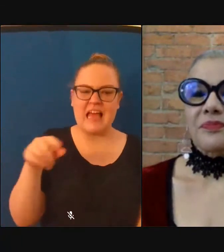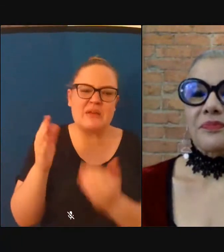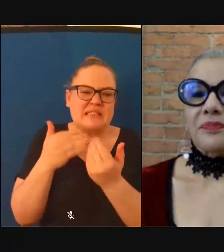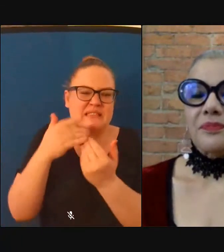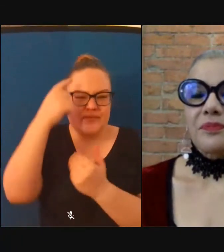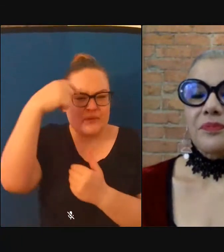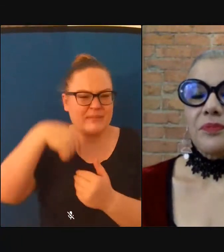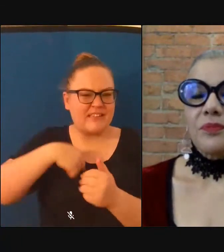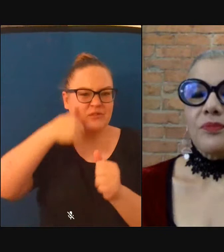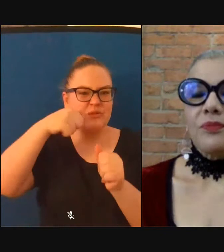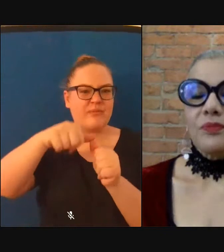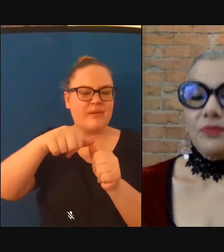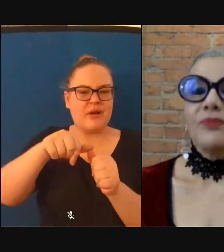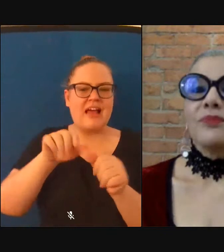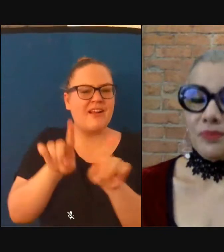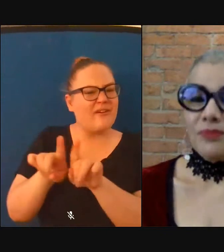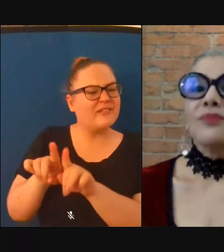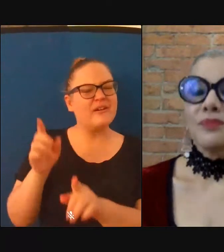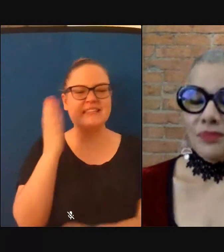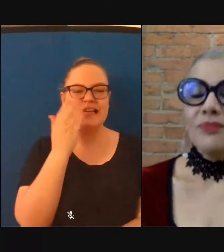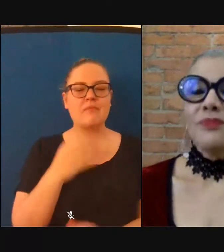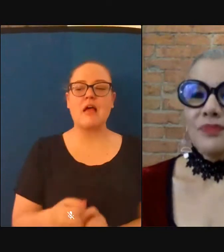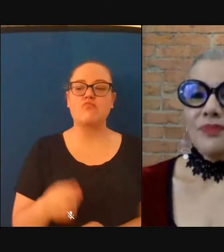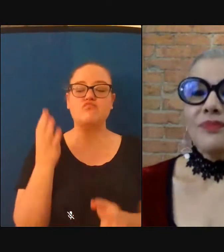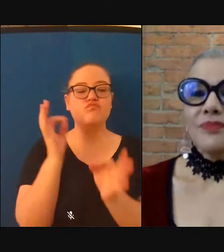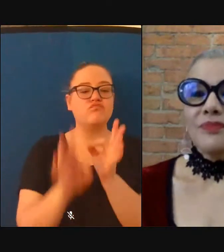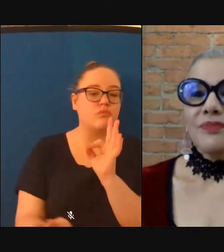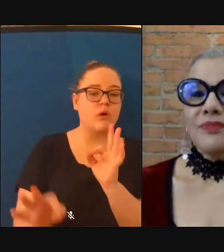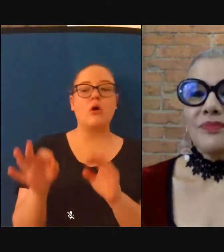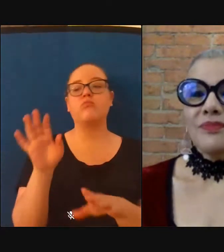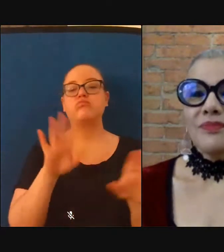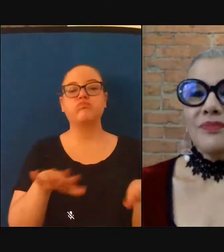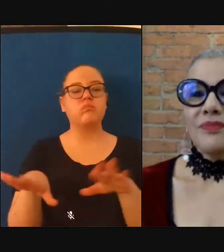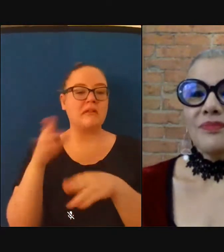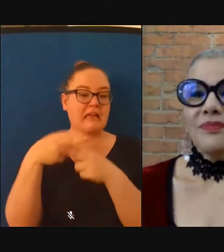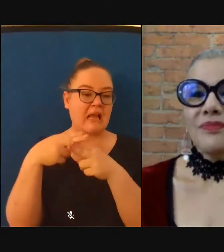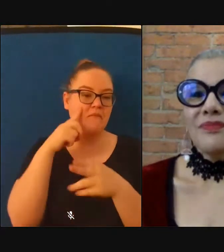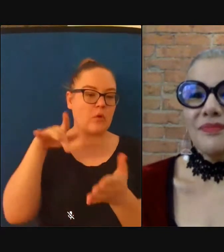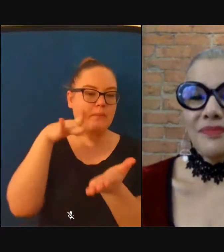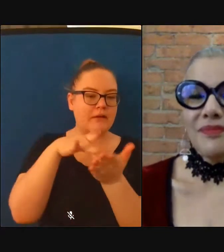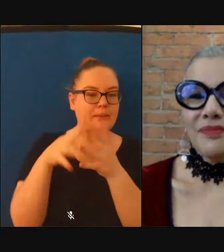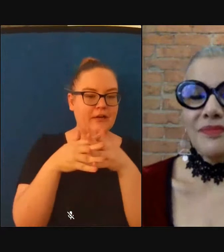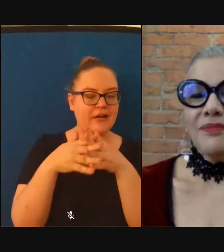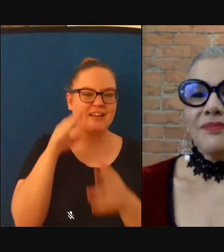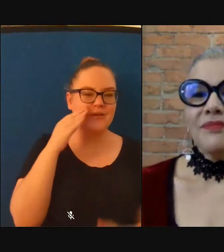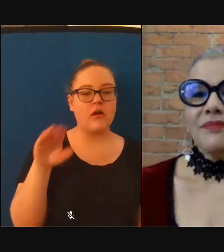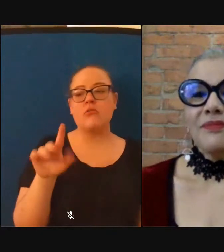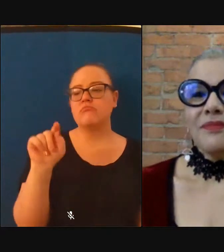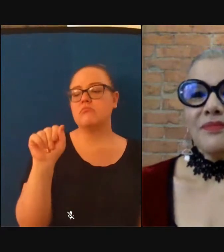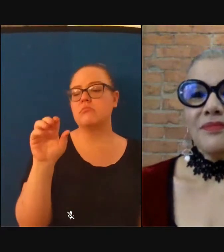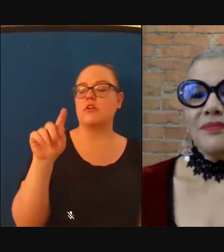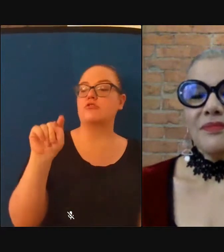seemed like such an unthreatening middle American name. Like no one would be like, what? Your name is Tommy? How weird. And I don't